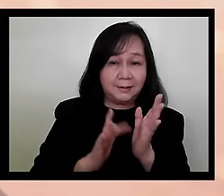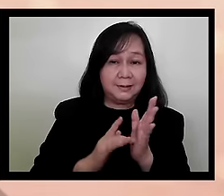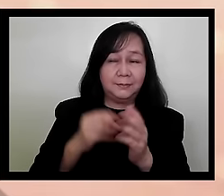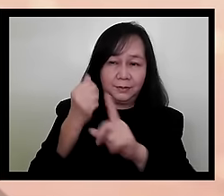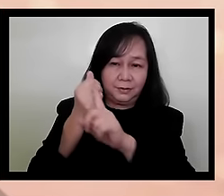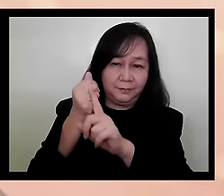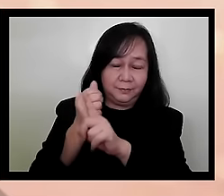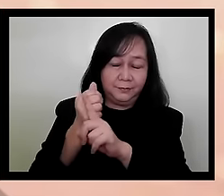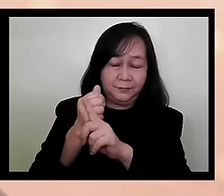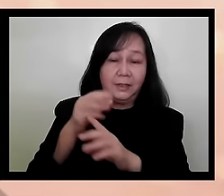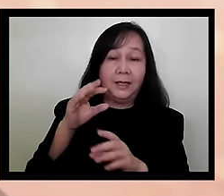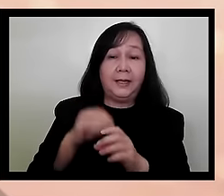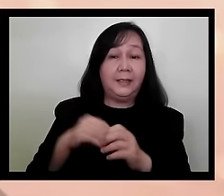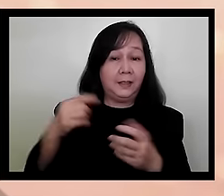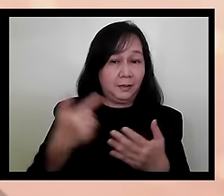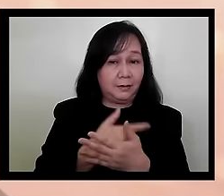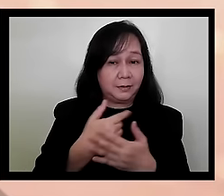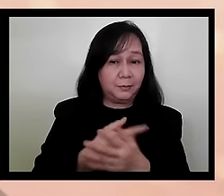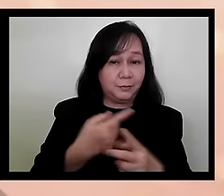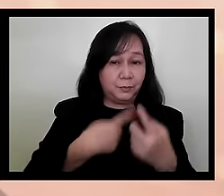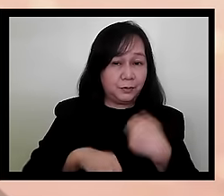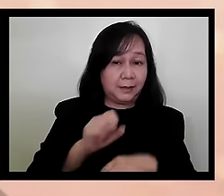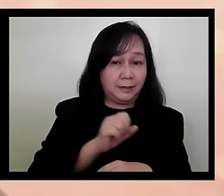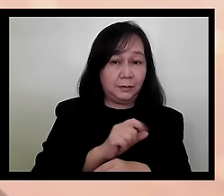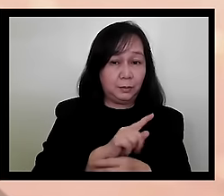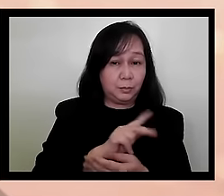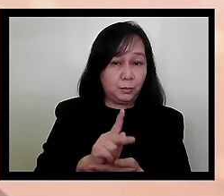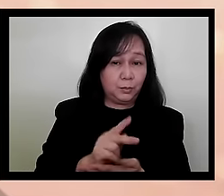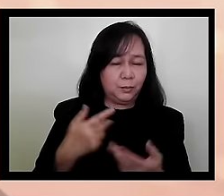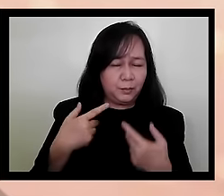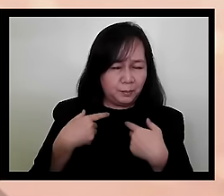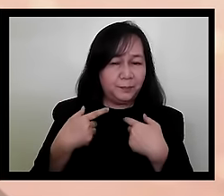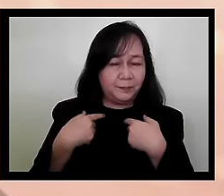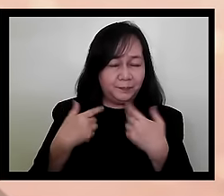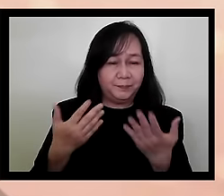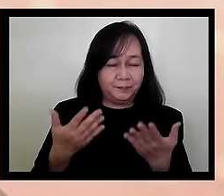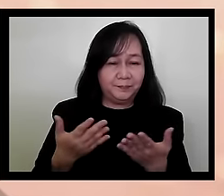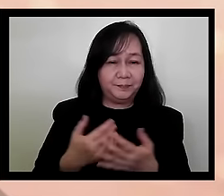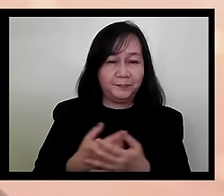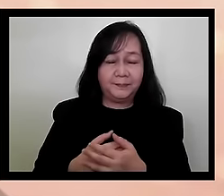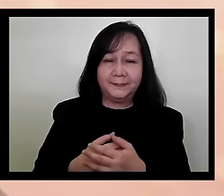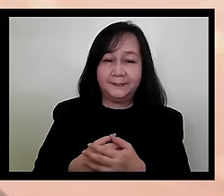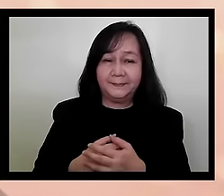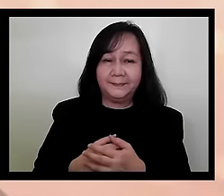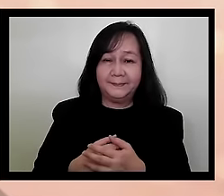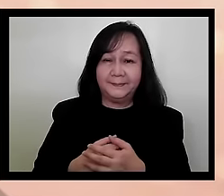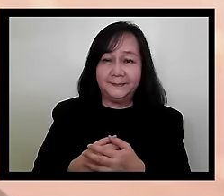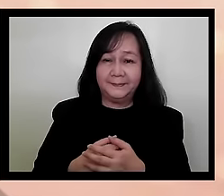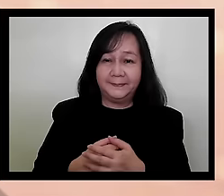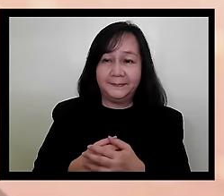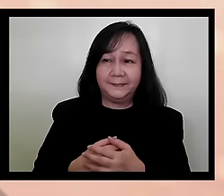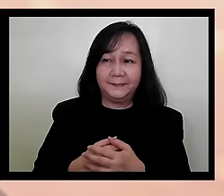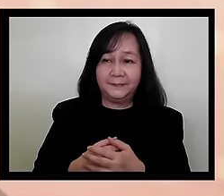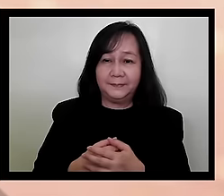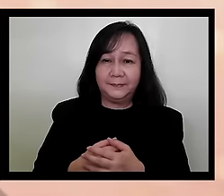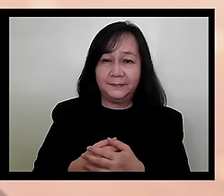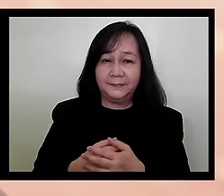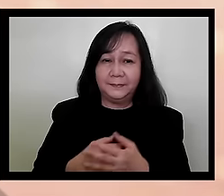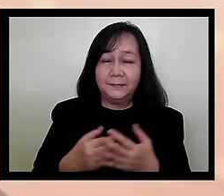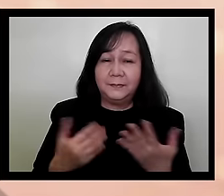himself in the gospel from St Luke we have the uh